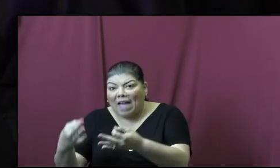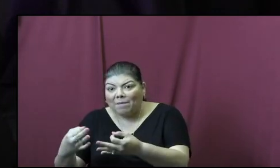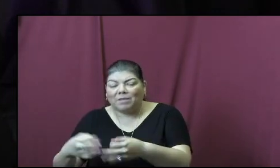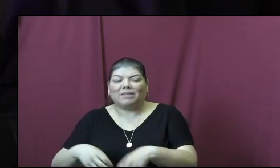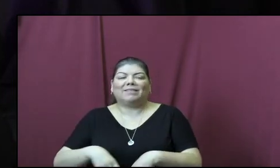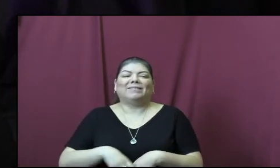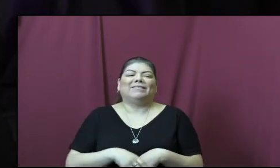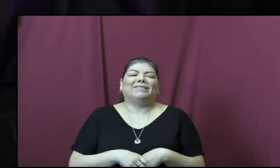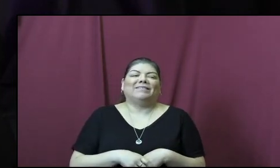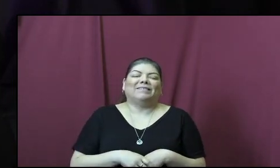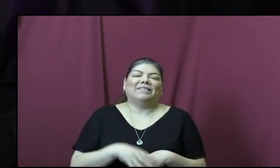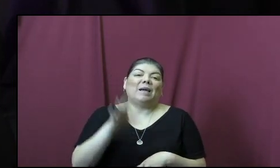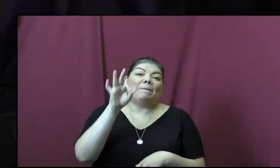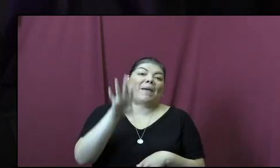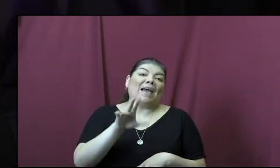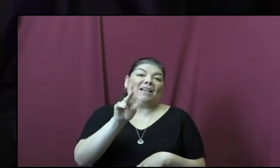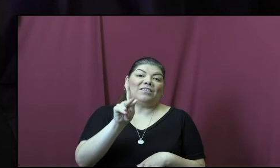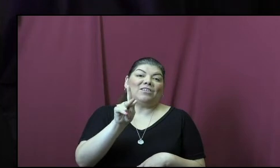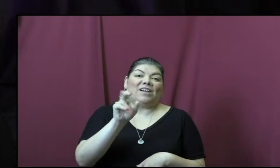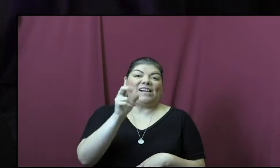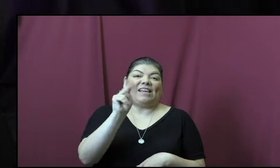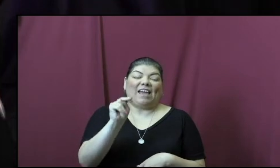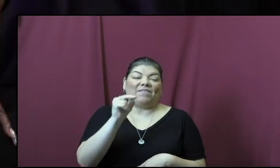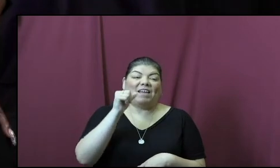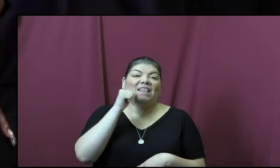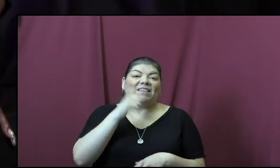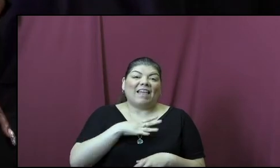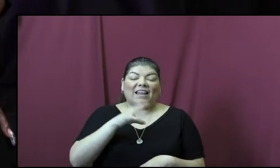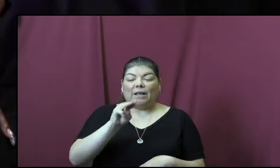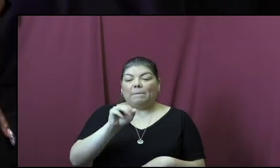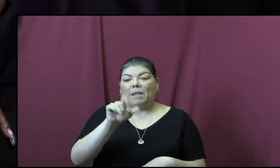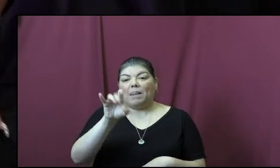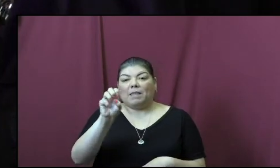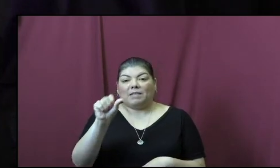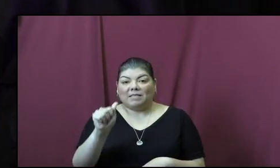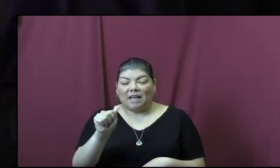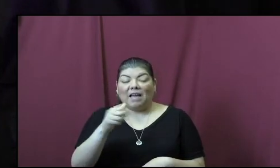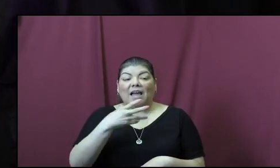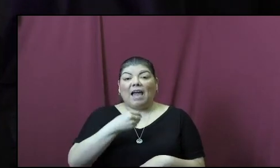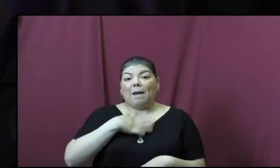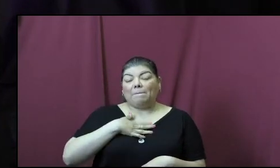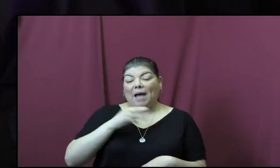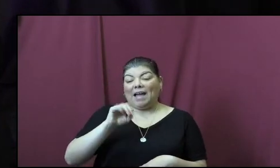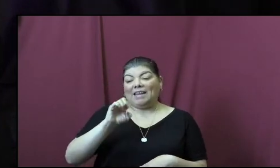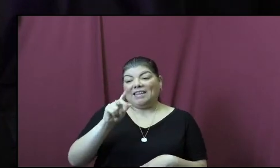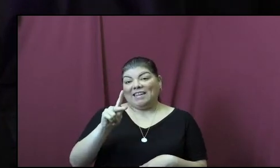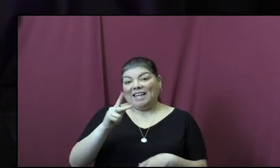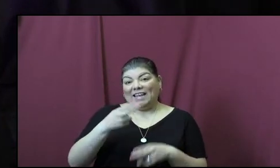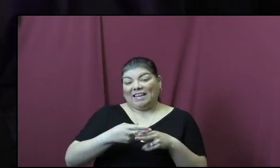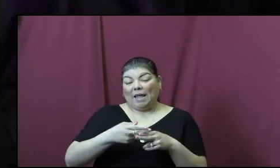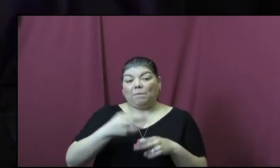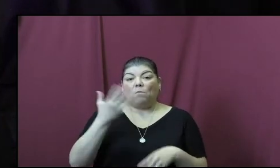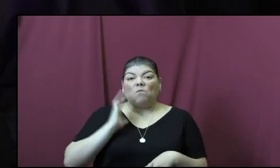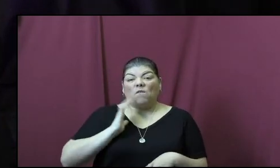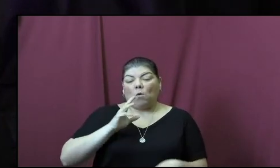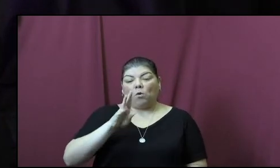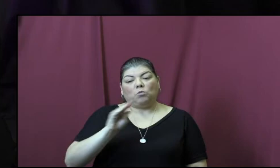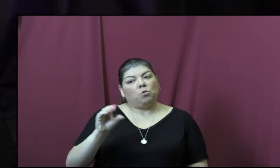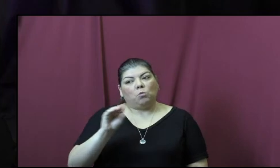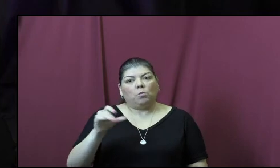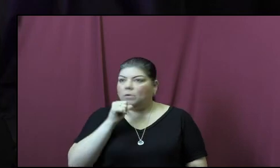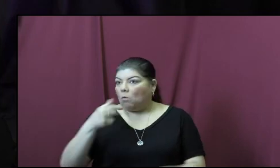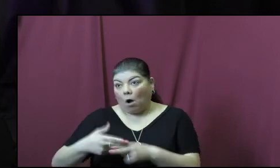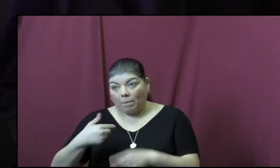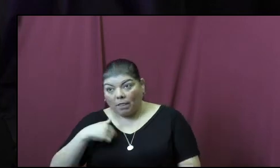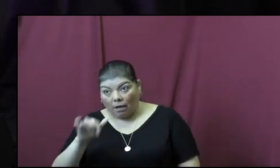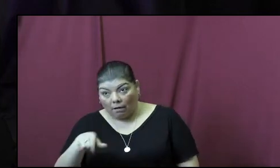Their family. Pastor Kevin, Lady Melissa, and my nickname used to be Boo Boo. Don't y'all call me